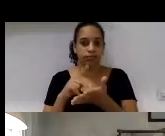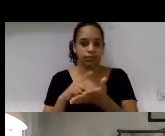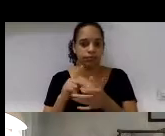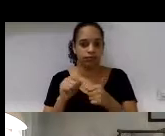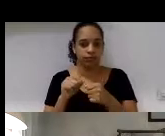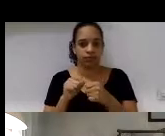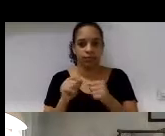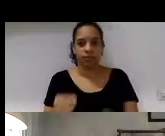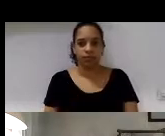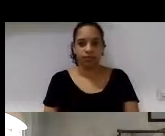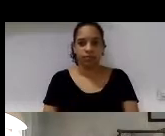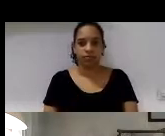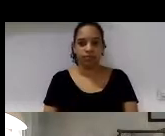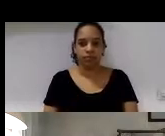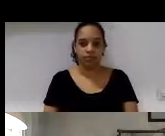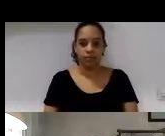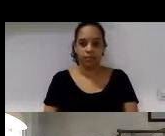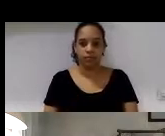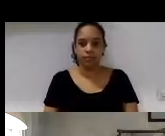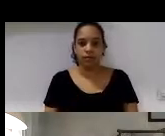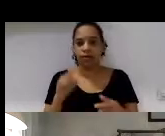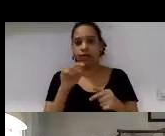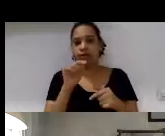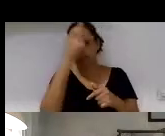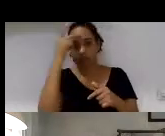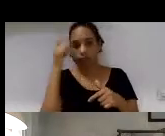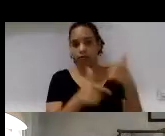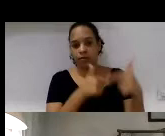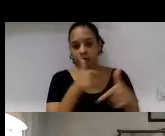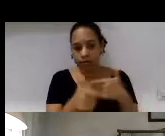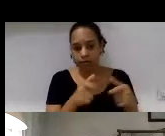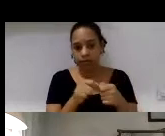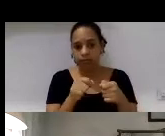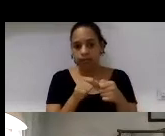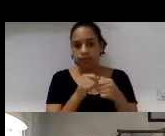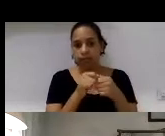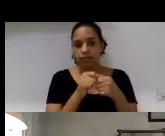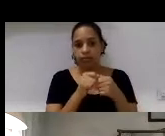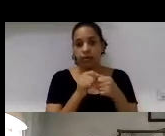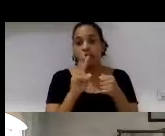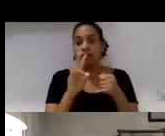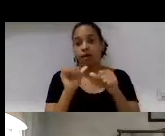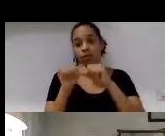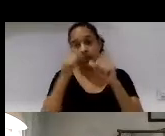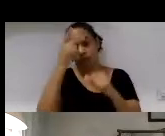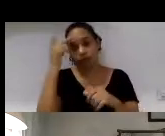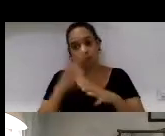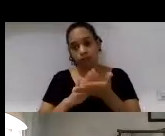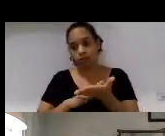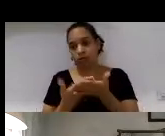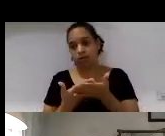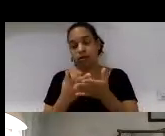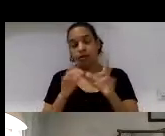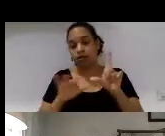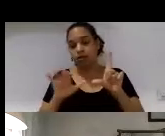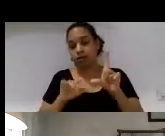economy, and the government needed to bring the factory workers back to run the basic units of the economy. But they had to